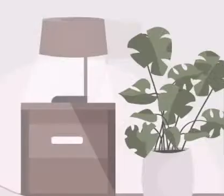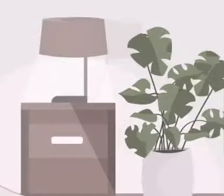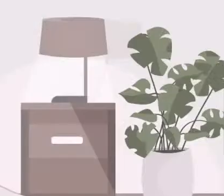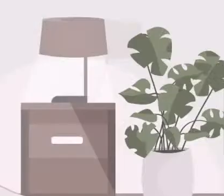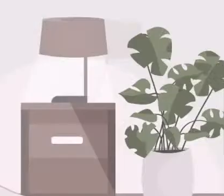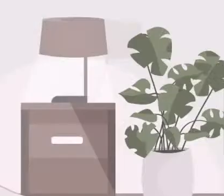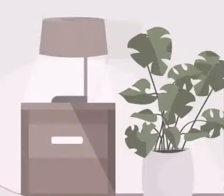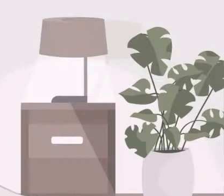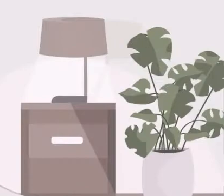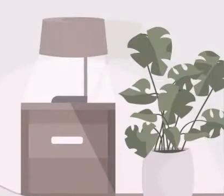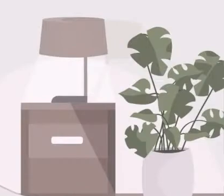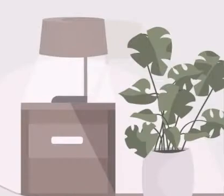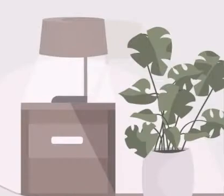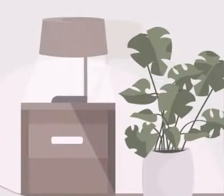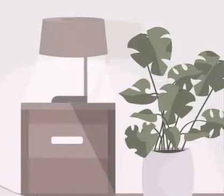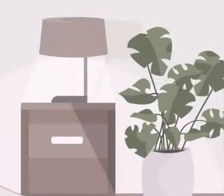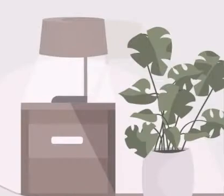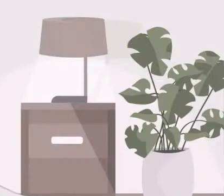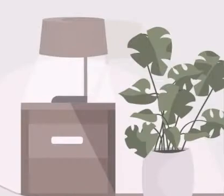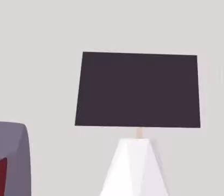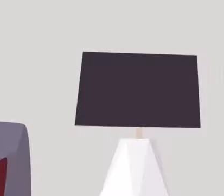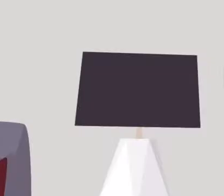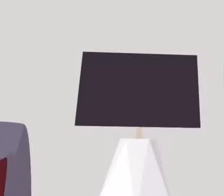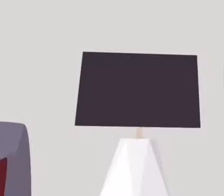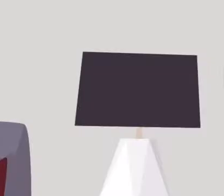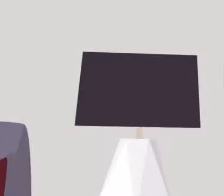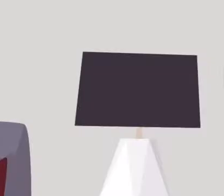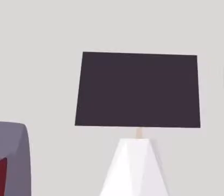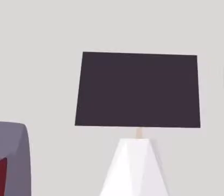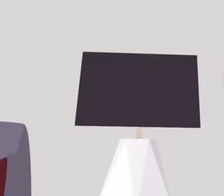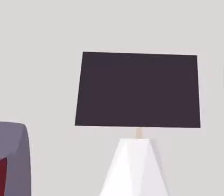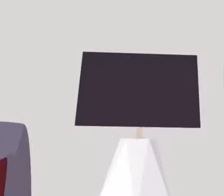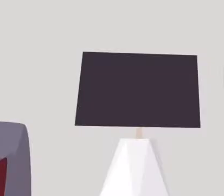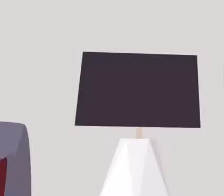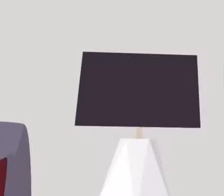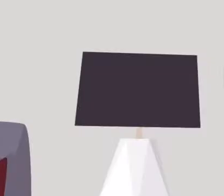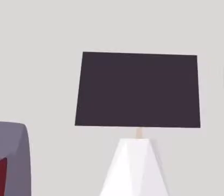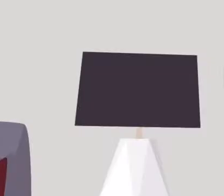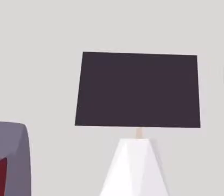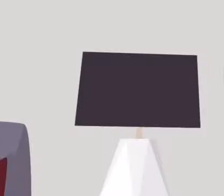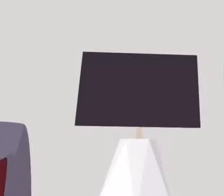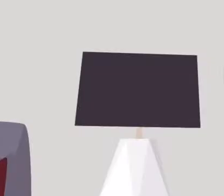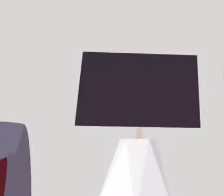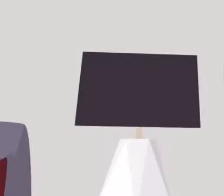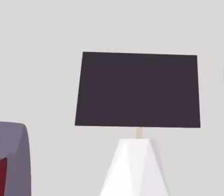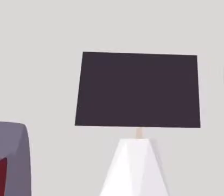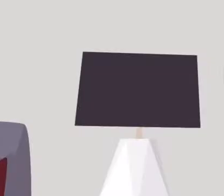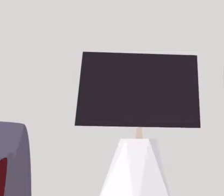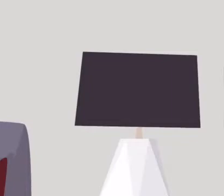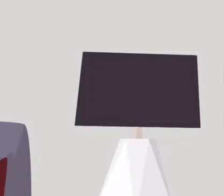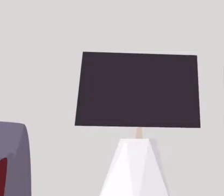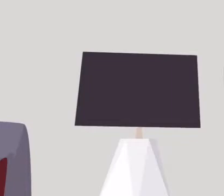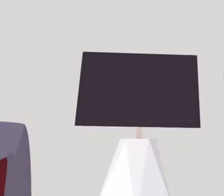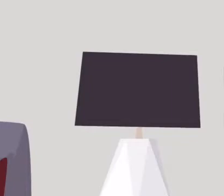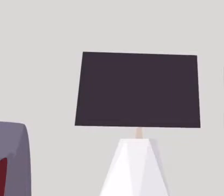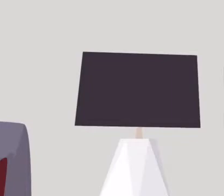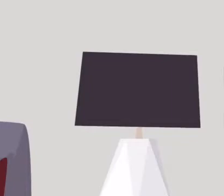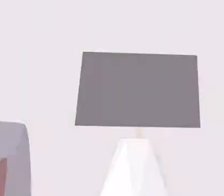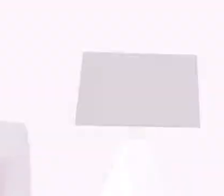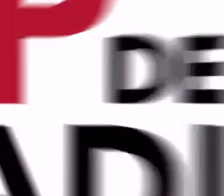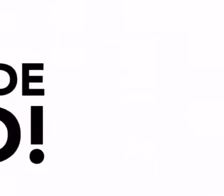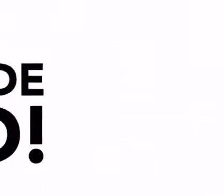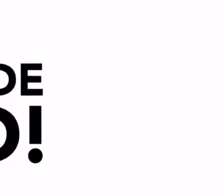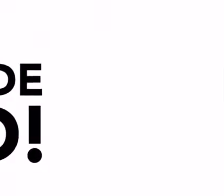later after we beat this pandemic. So let me do like Uncle Barris and feel love from a